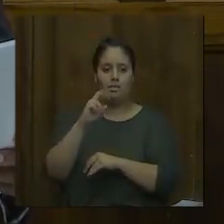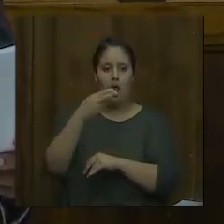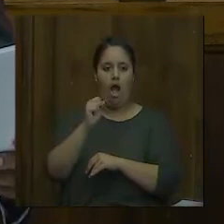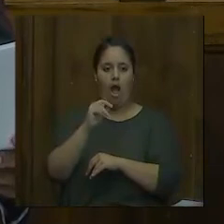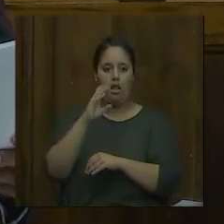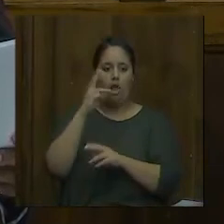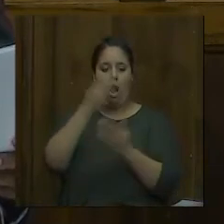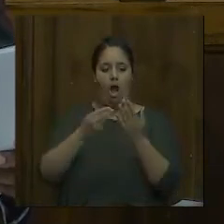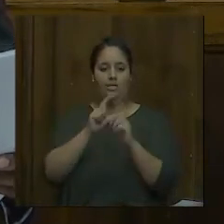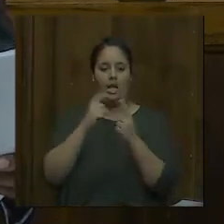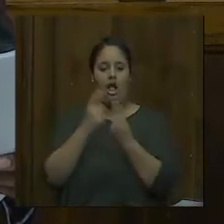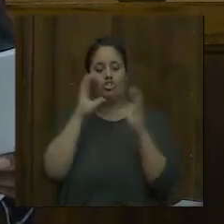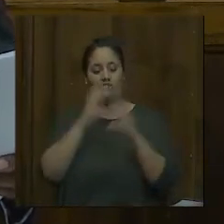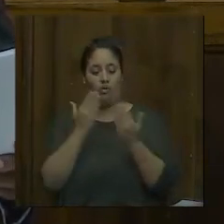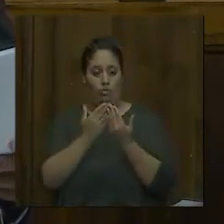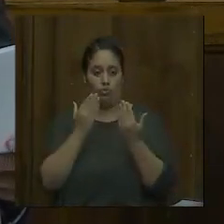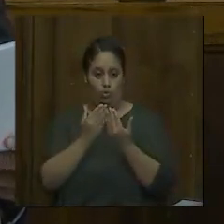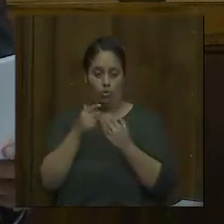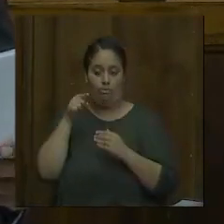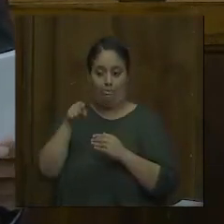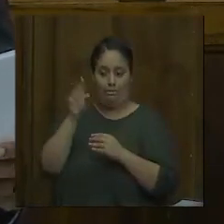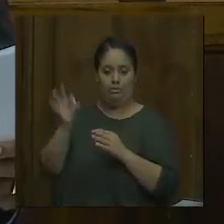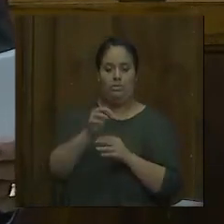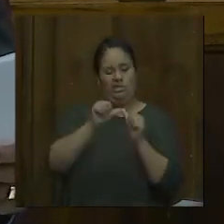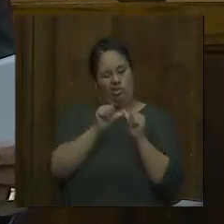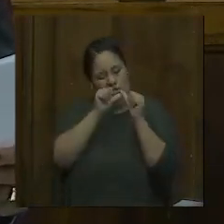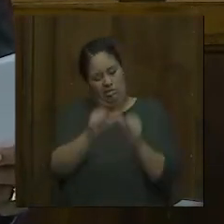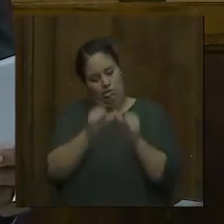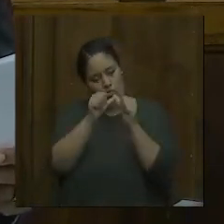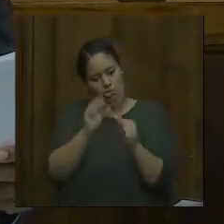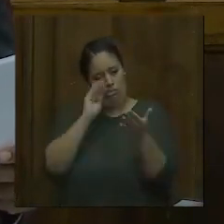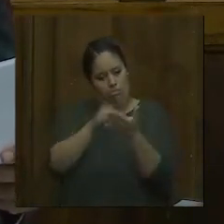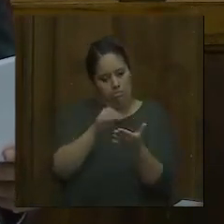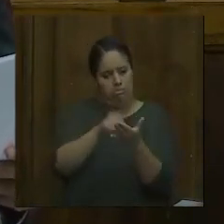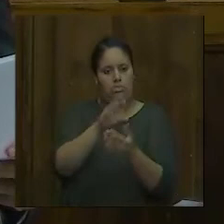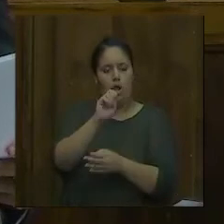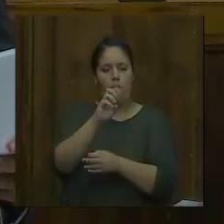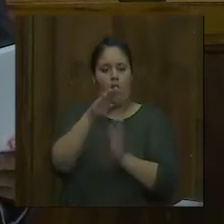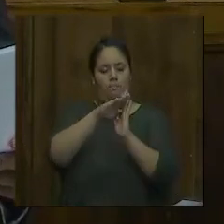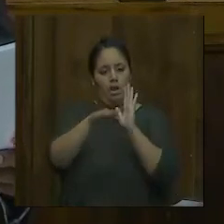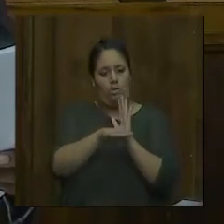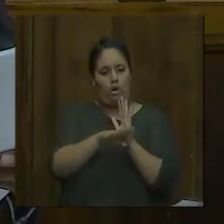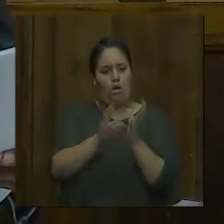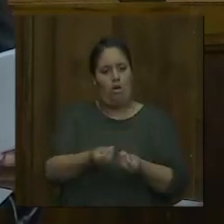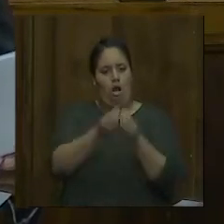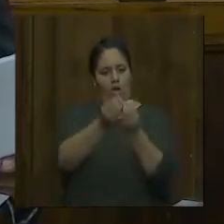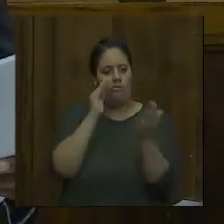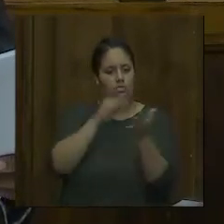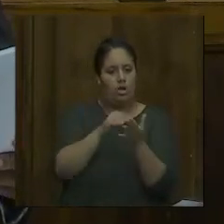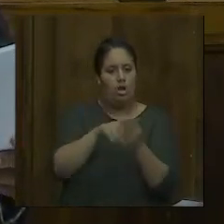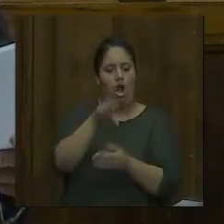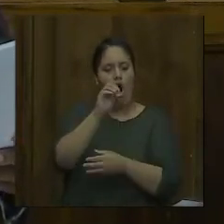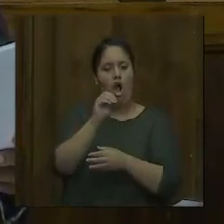School. Unati continued to attend the MOD program offered at